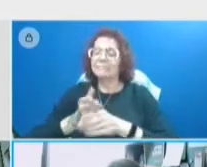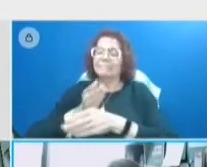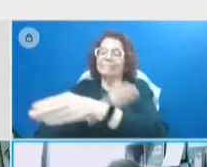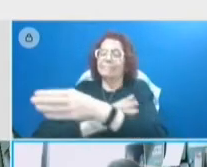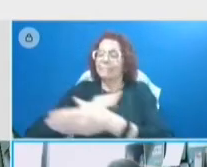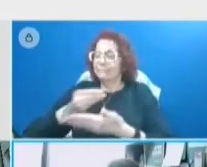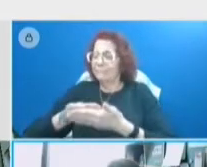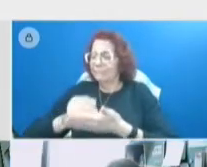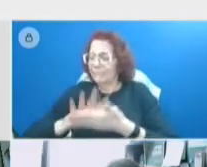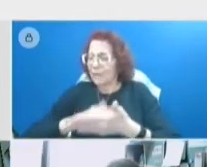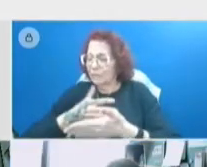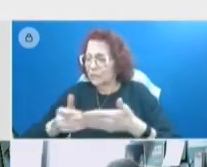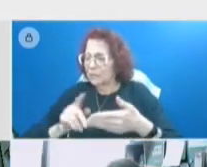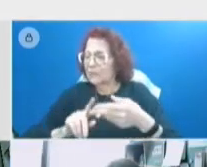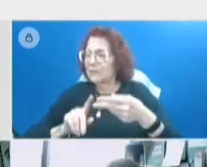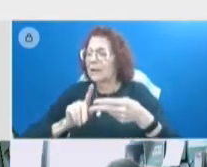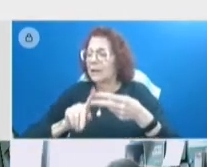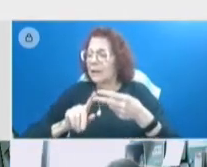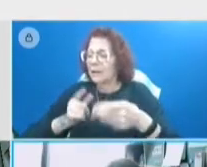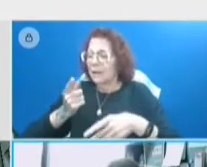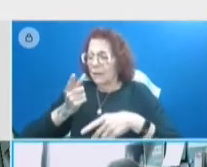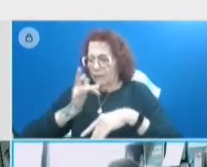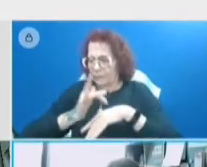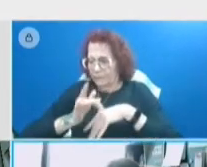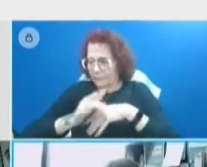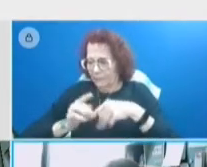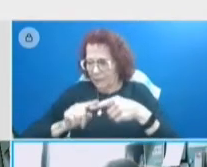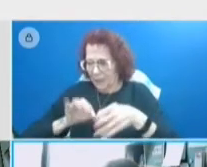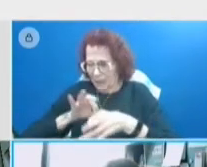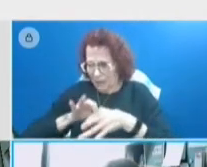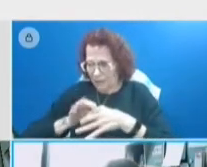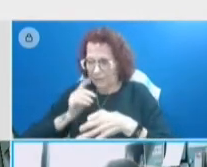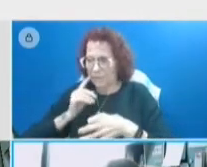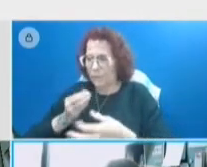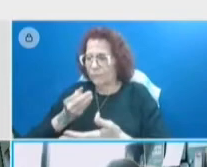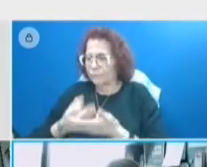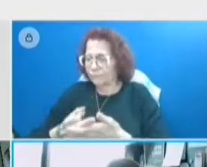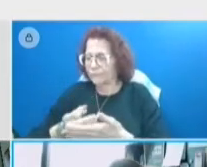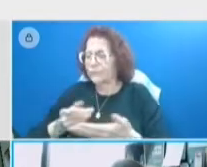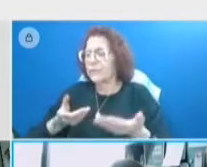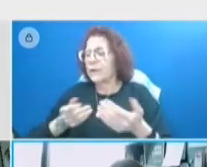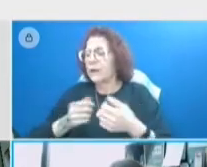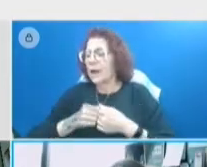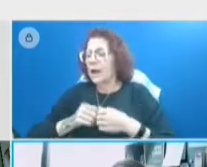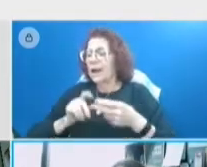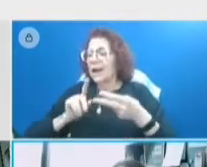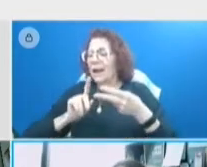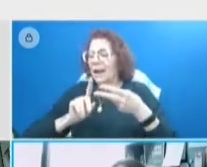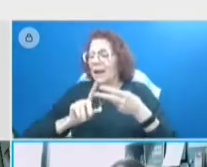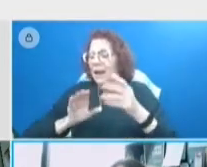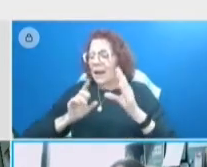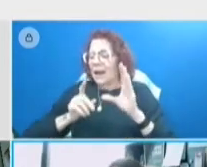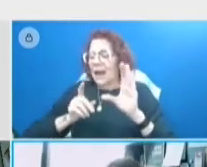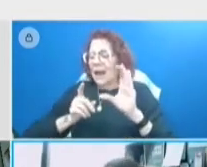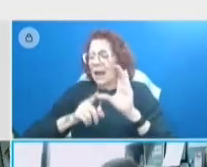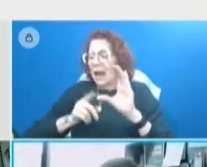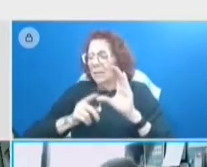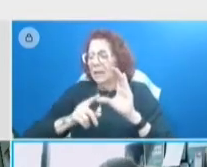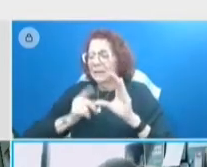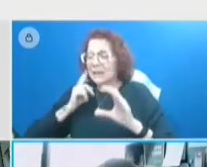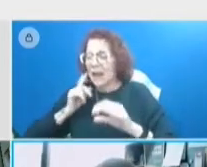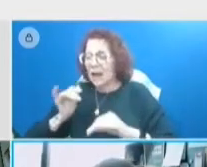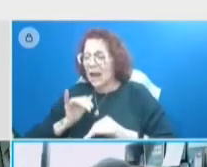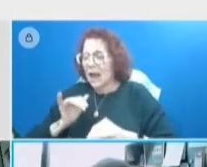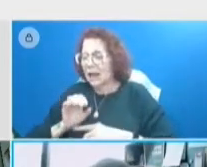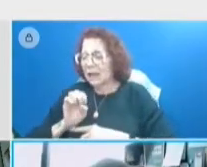voting grant fund and the capital e-poll book grant program. Both relatively have